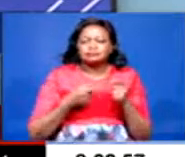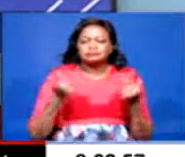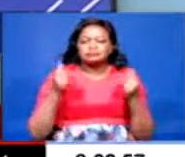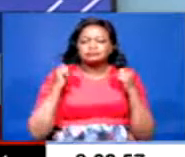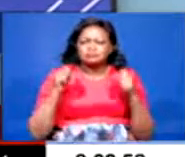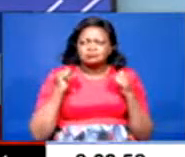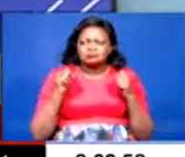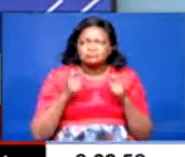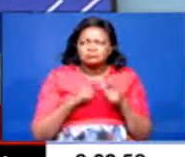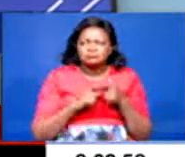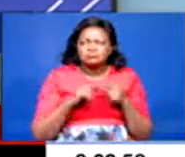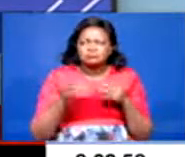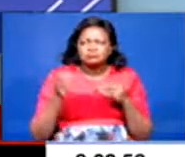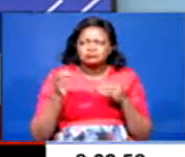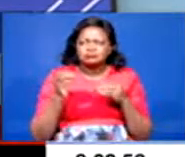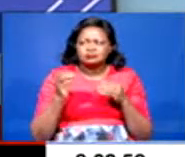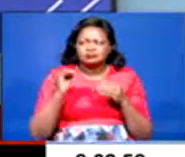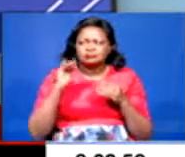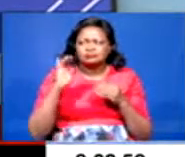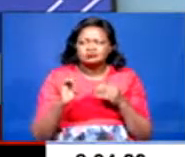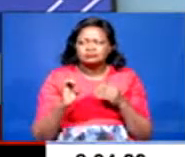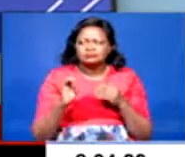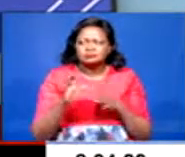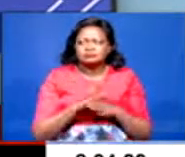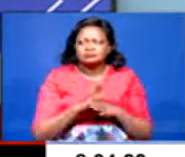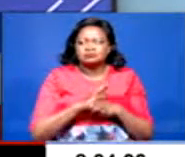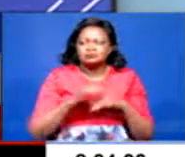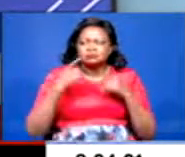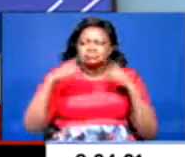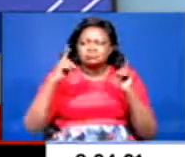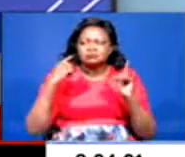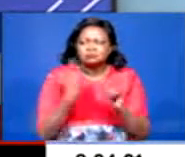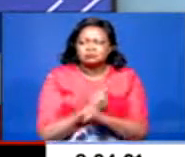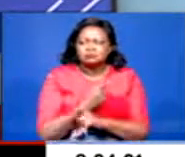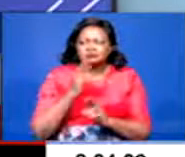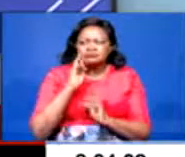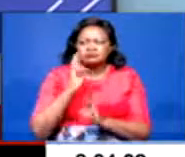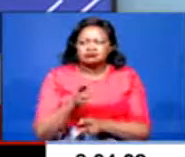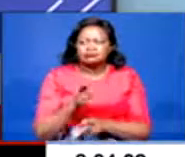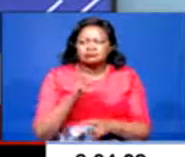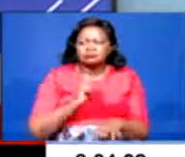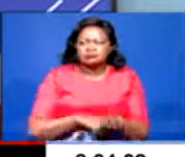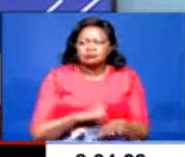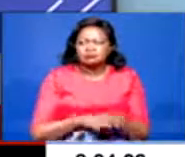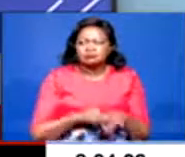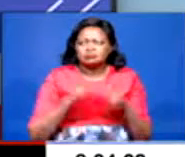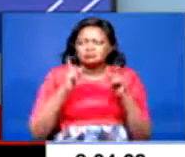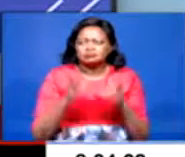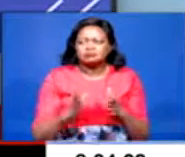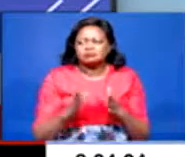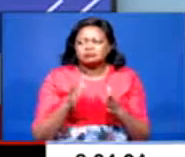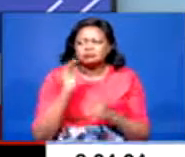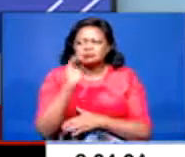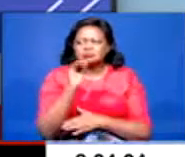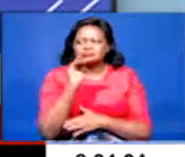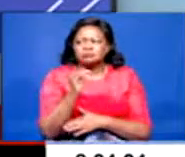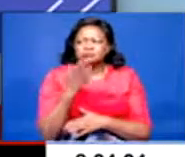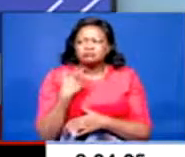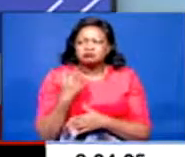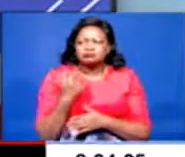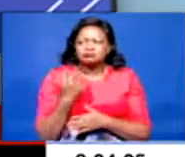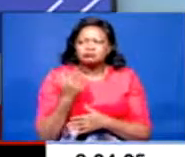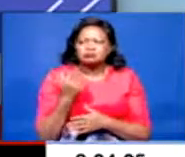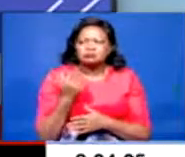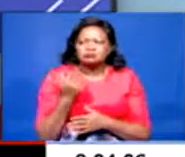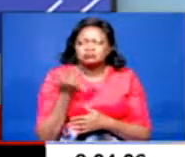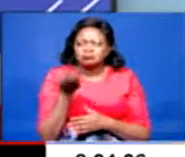that election, the IBC is busy announcing a different result. When the journalists ask, hey, we were on the ground and